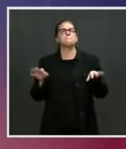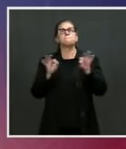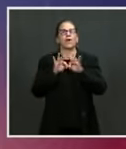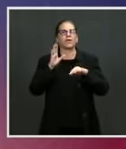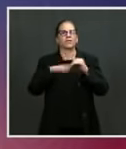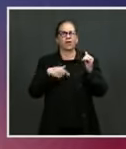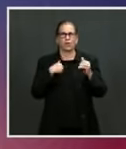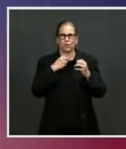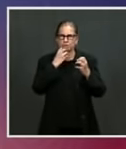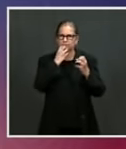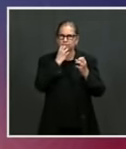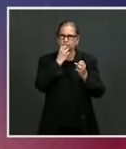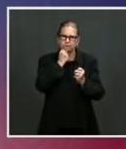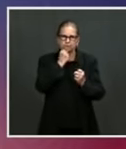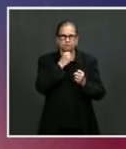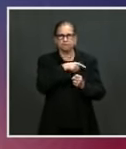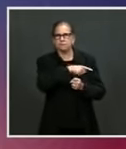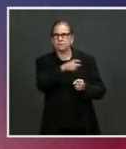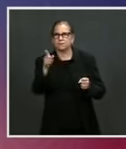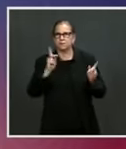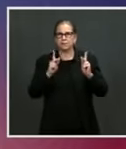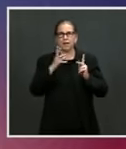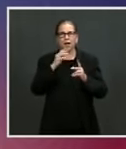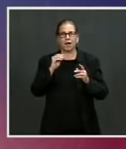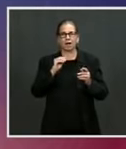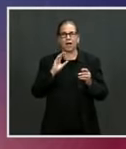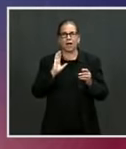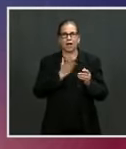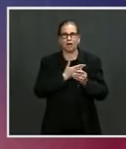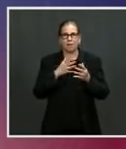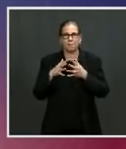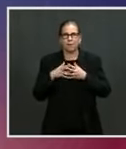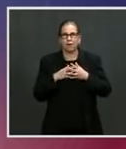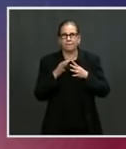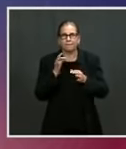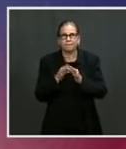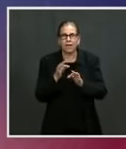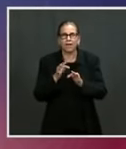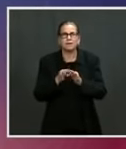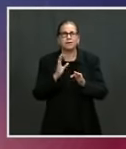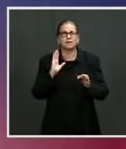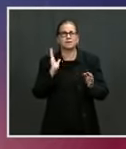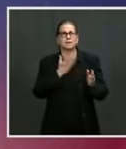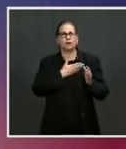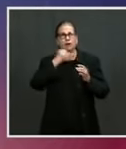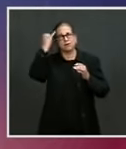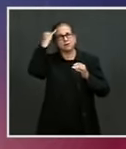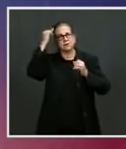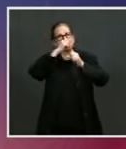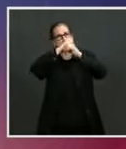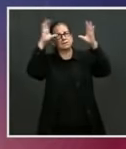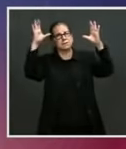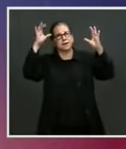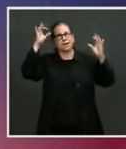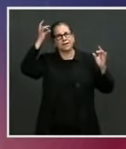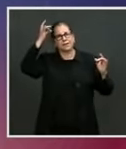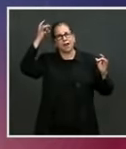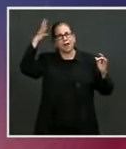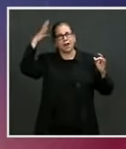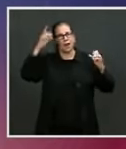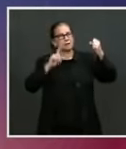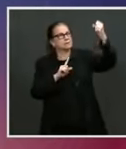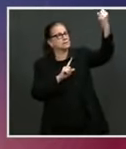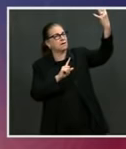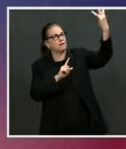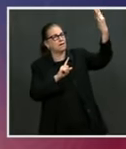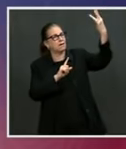May God bless the United States of America, and may the light perpetually shine upon the fallen.